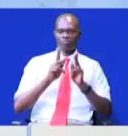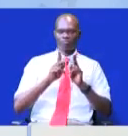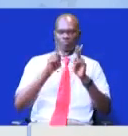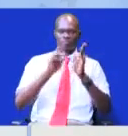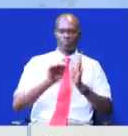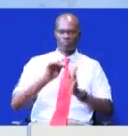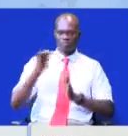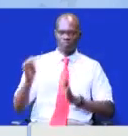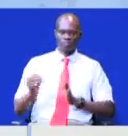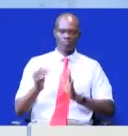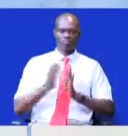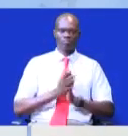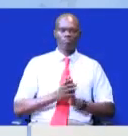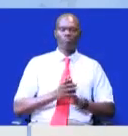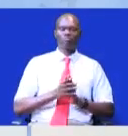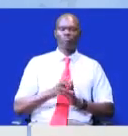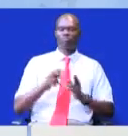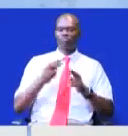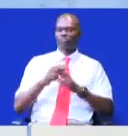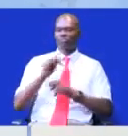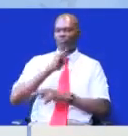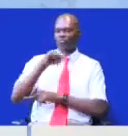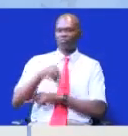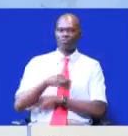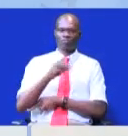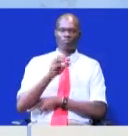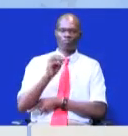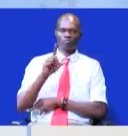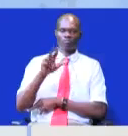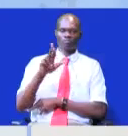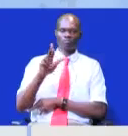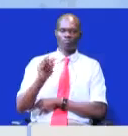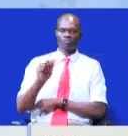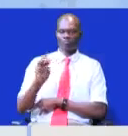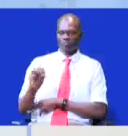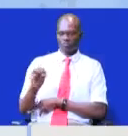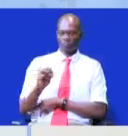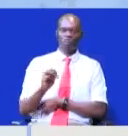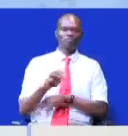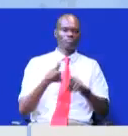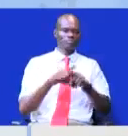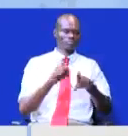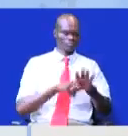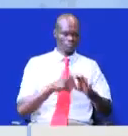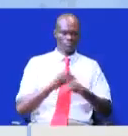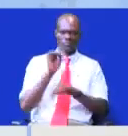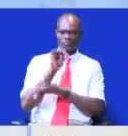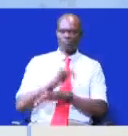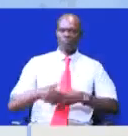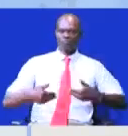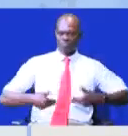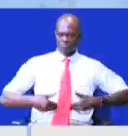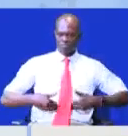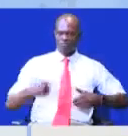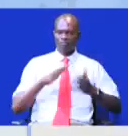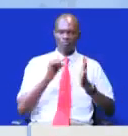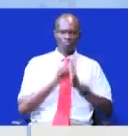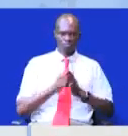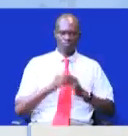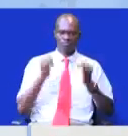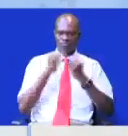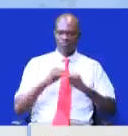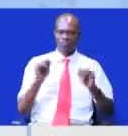kaunti ma Kisumu kae mano migosi Joram Ochieng bende ne okwayo rowere mar mondo mi